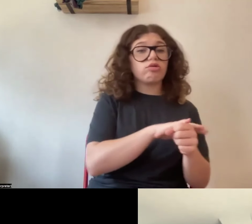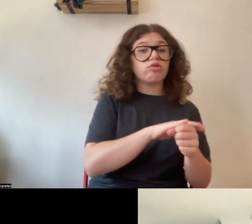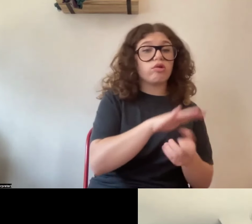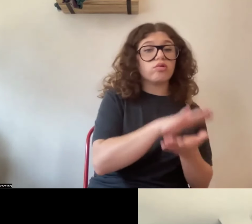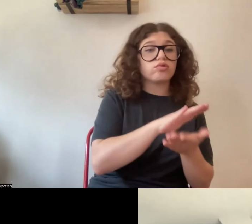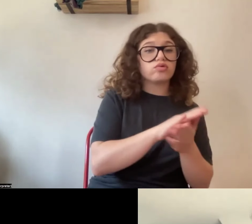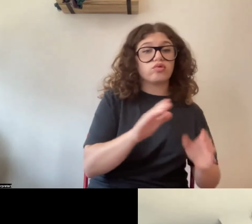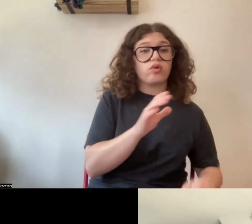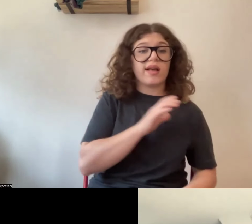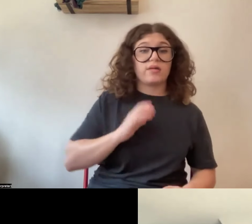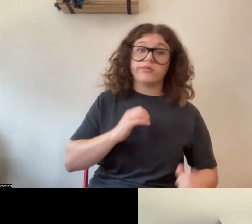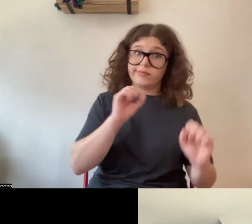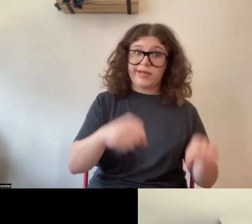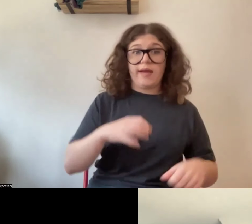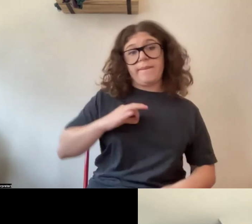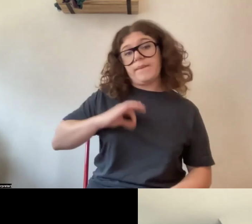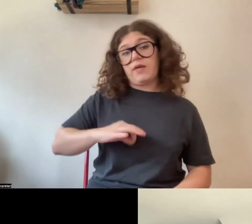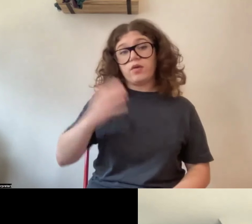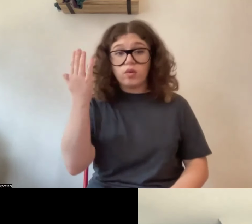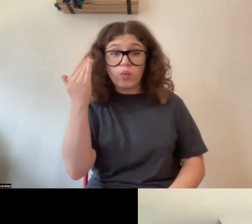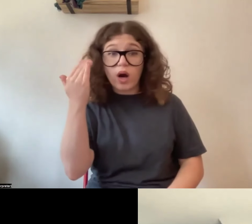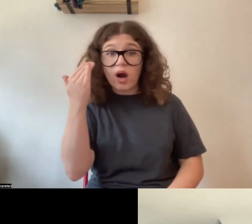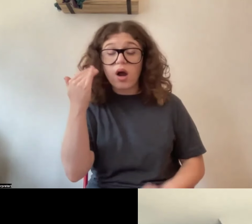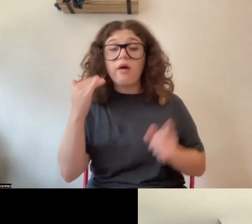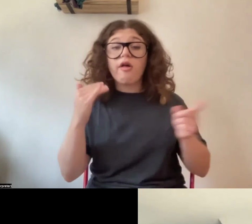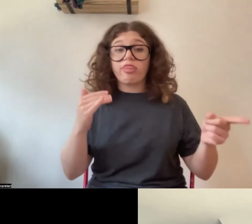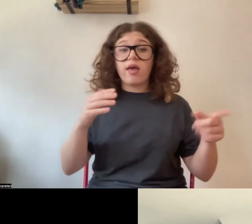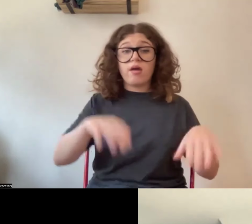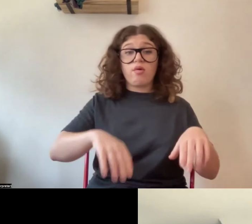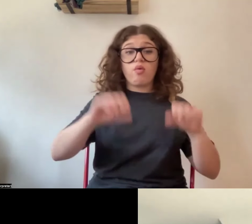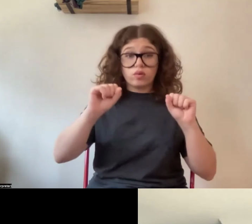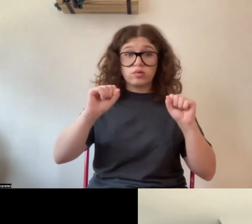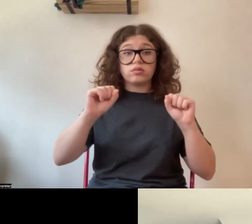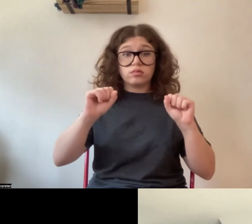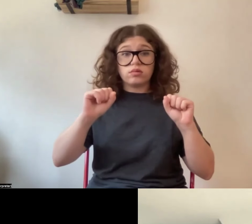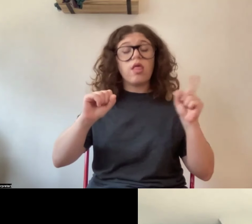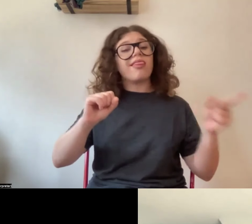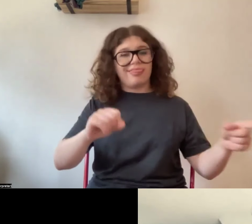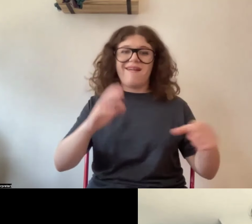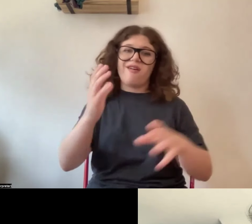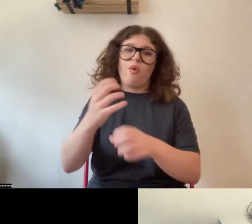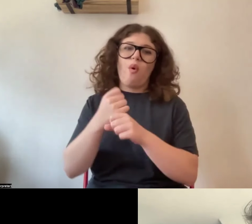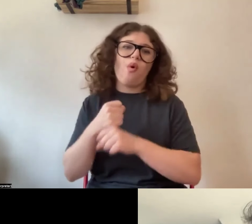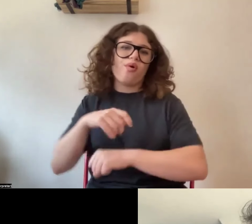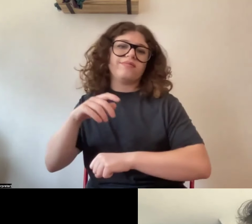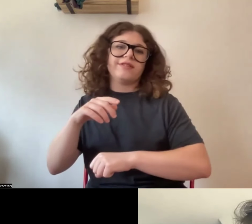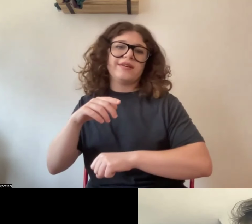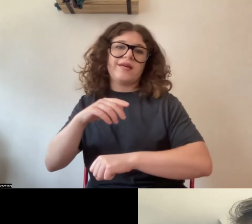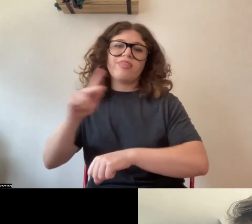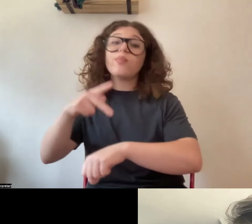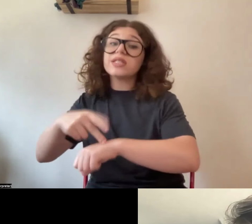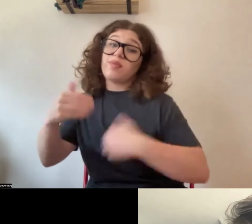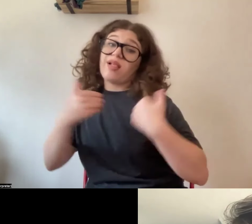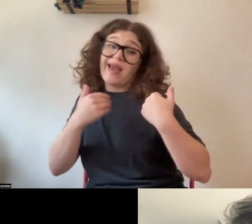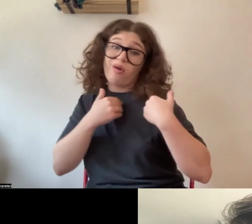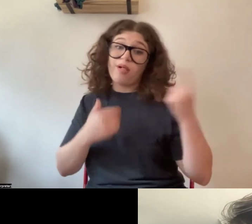the local school council holds the principal accountable. I'm seeing some